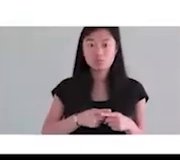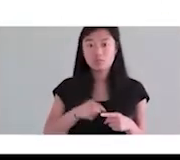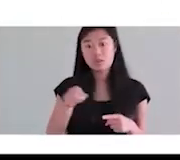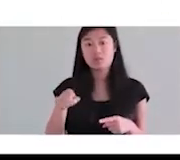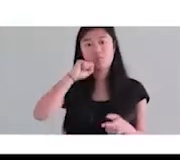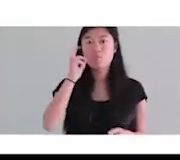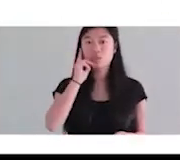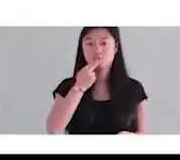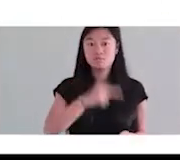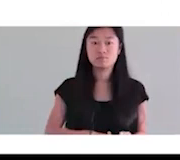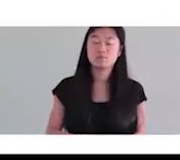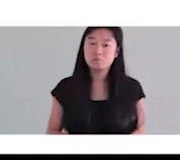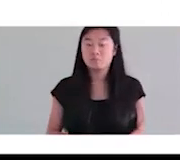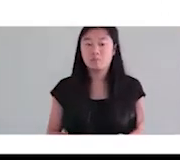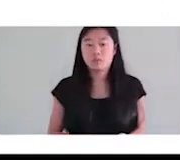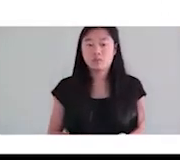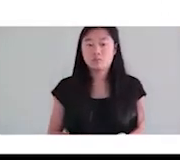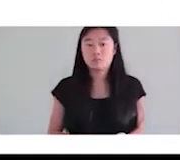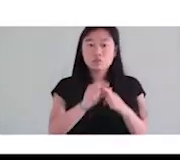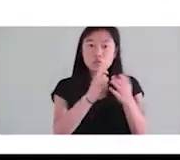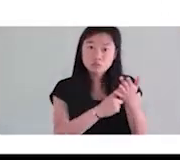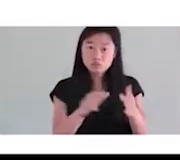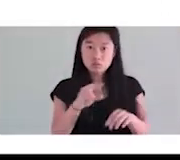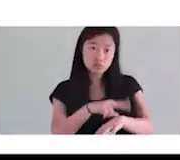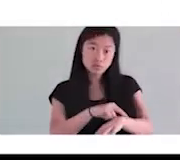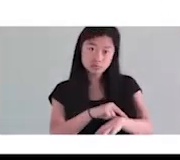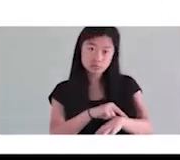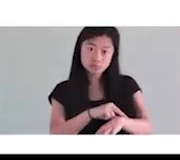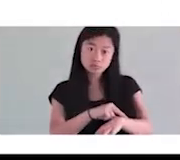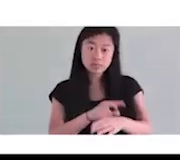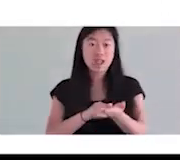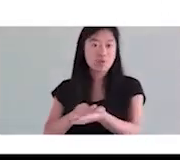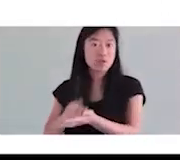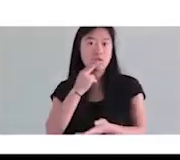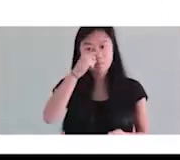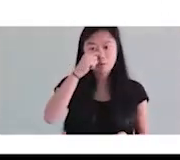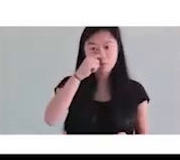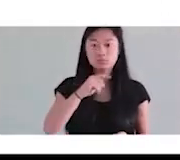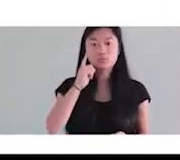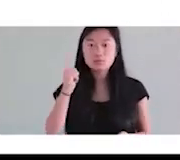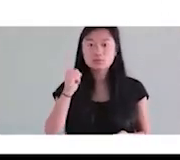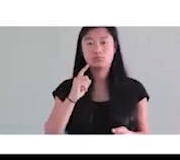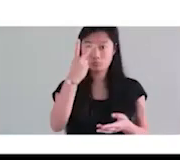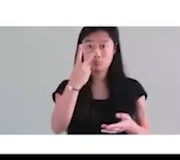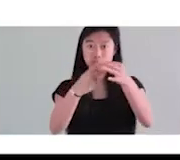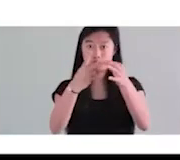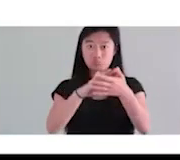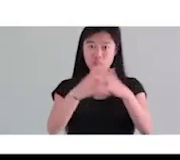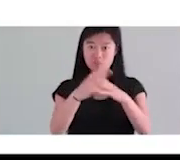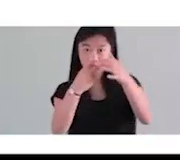Doctors can sometimes help people who can't hear to hear. This is called a hearing